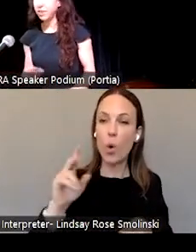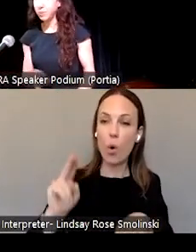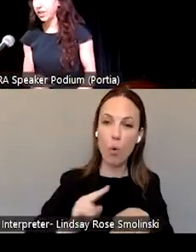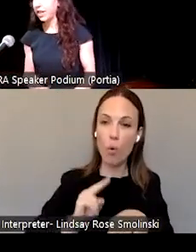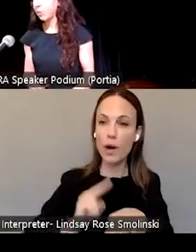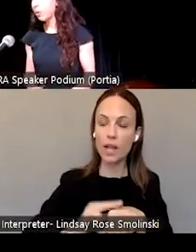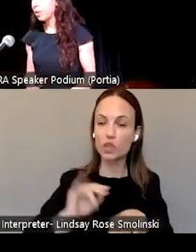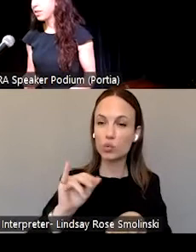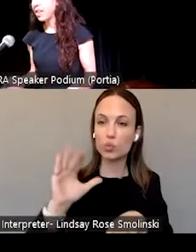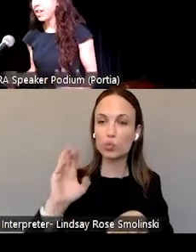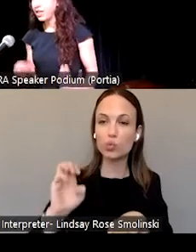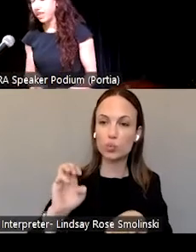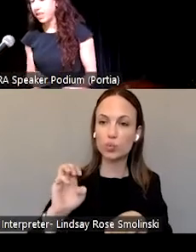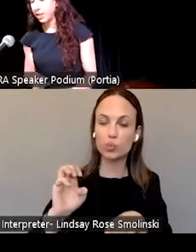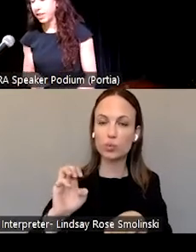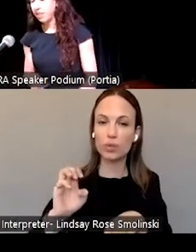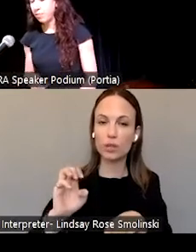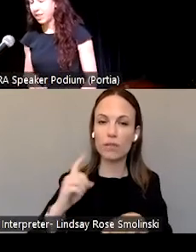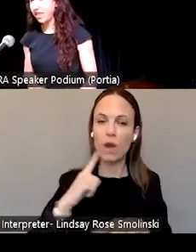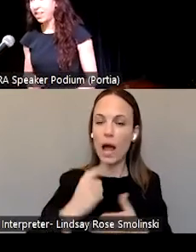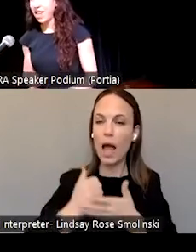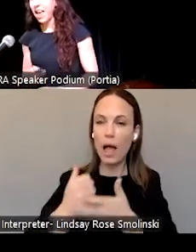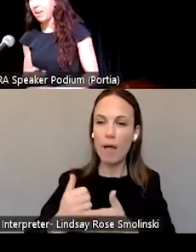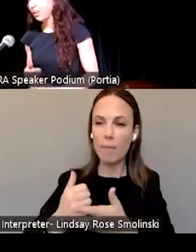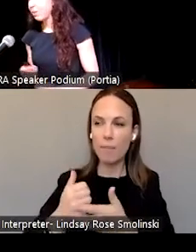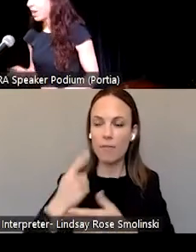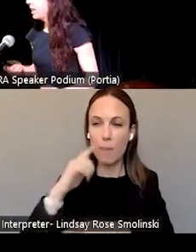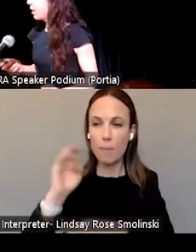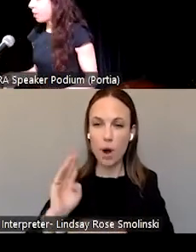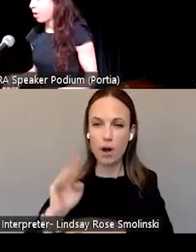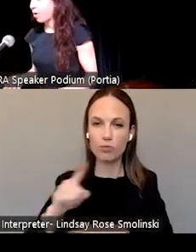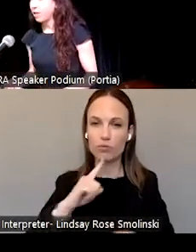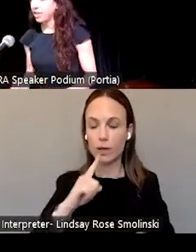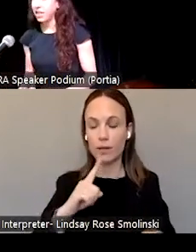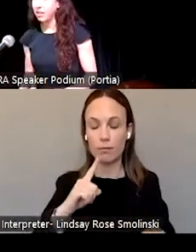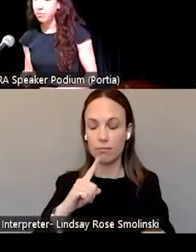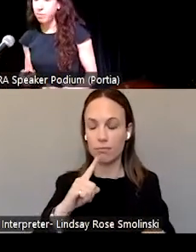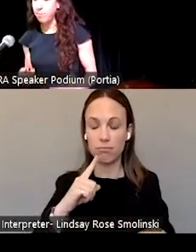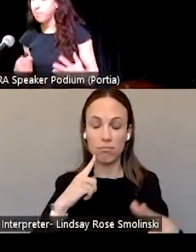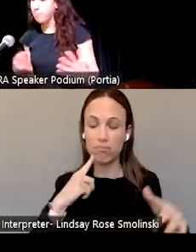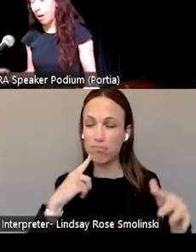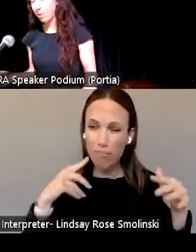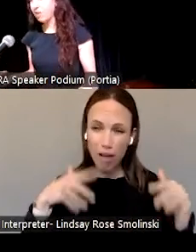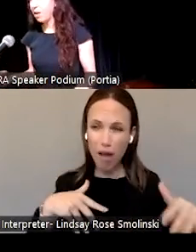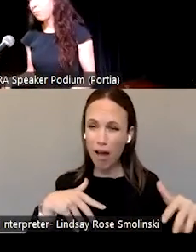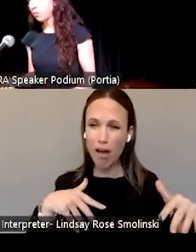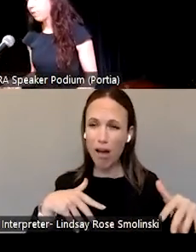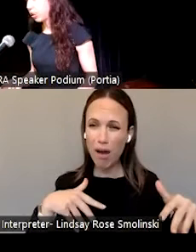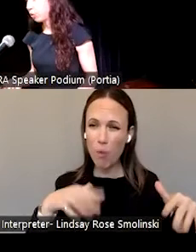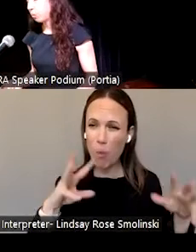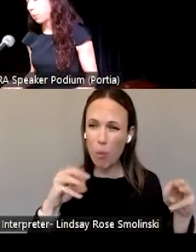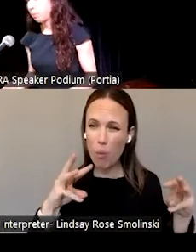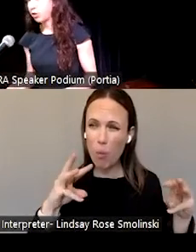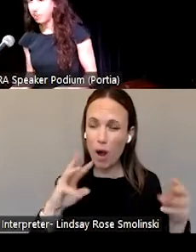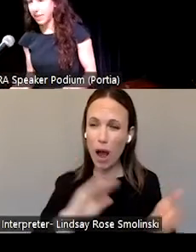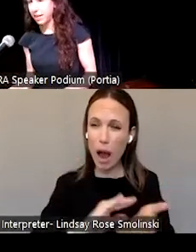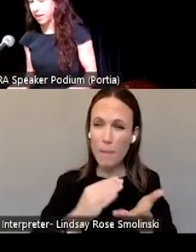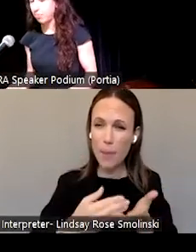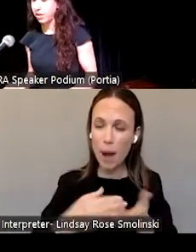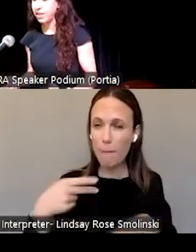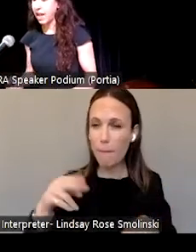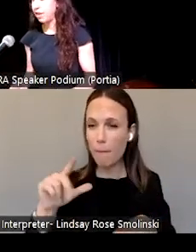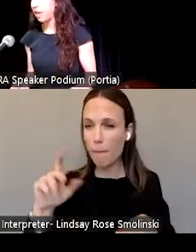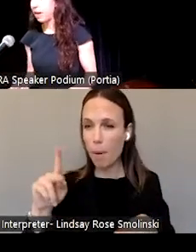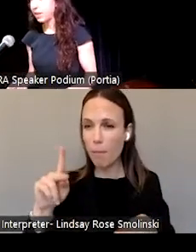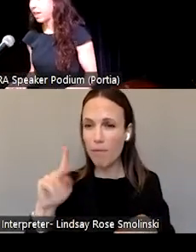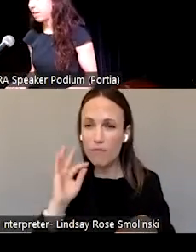healthy organic produce to the inner city of Boston, and was frankly appalled at the mountain of fruit and vegetable pulp that she was ending up with